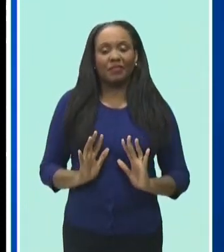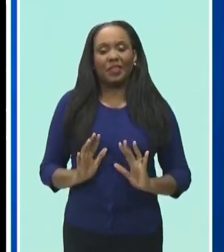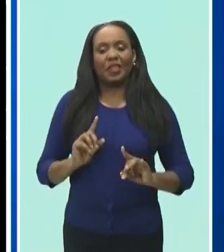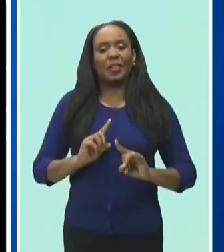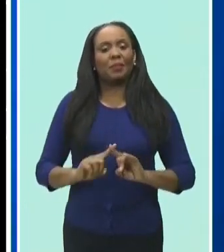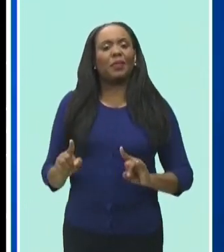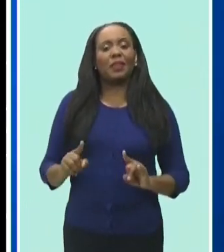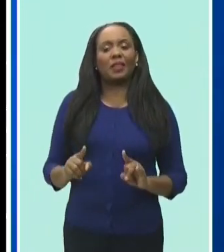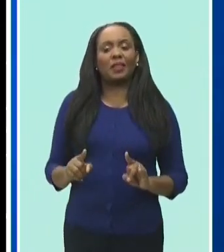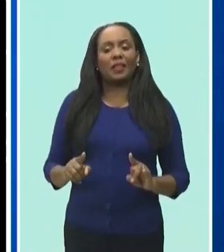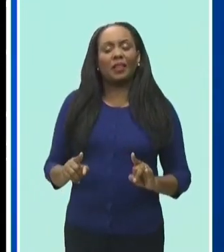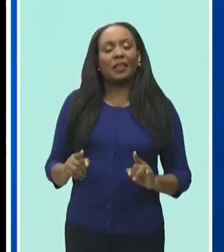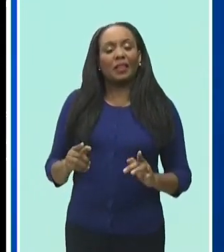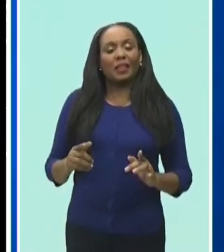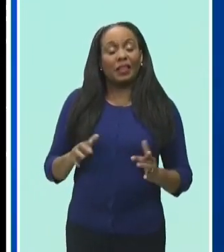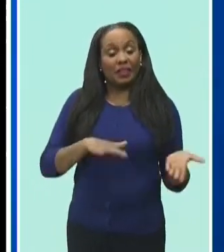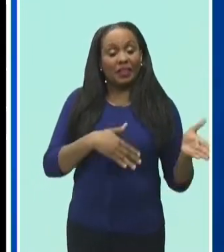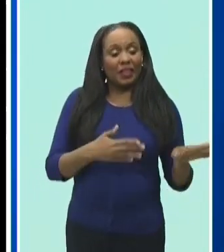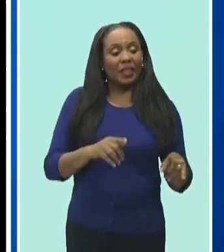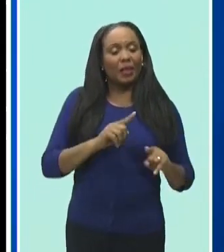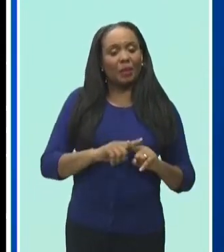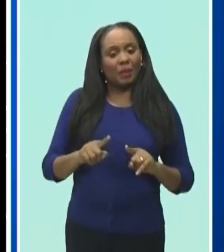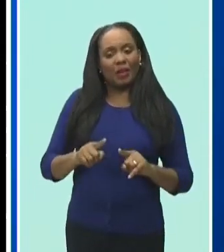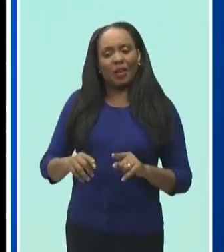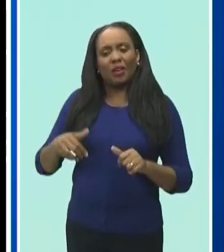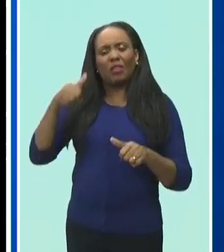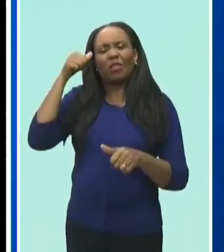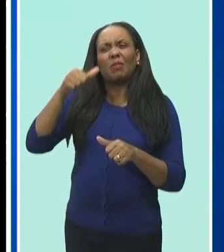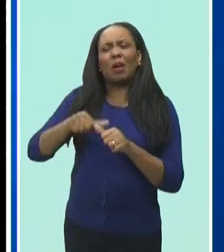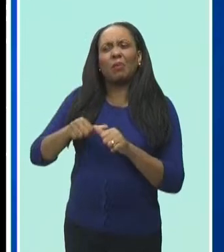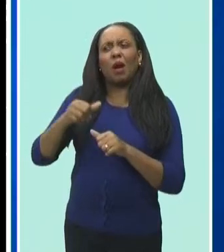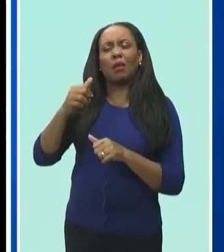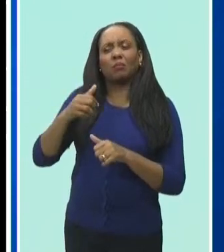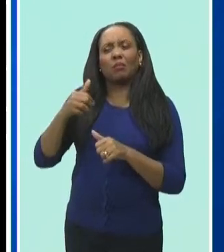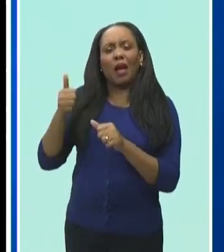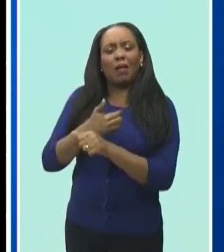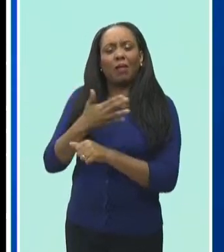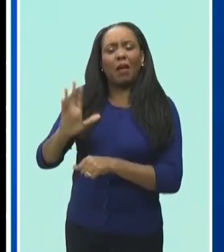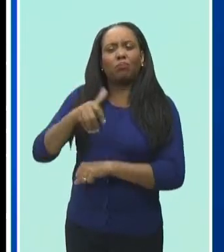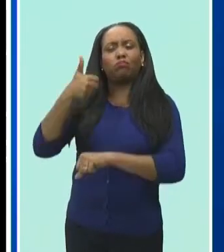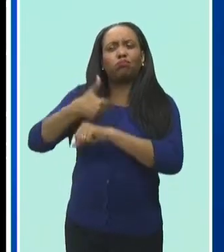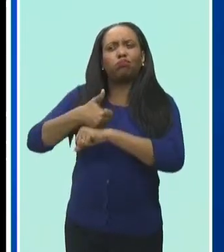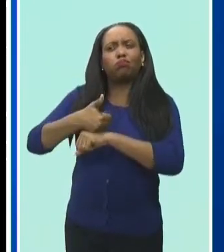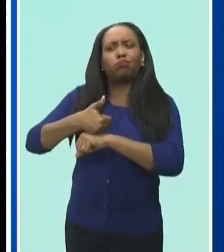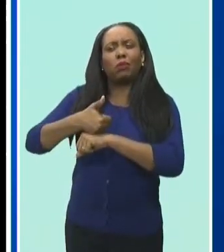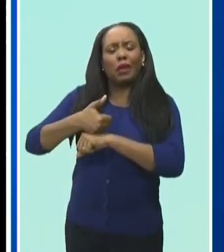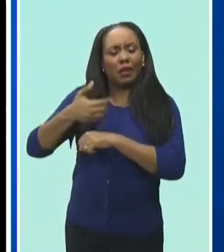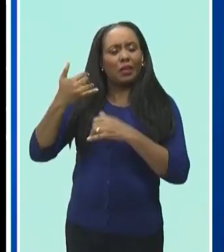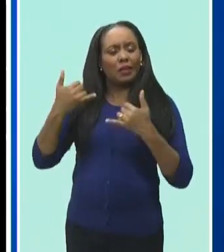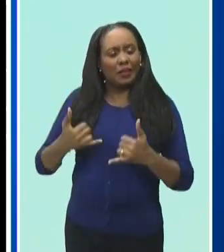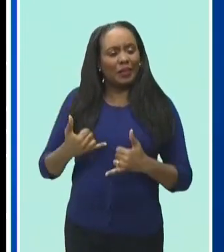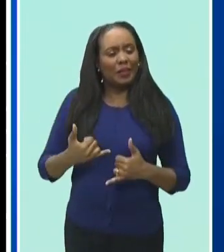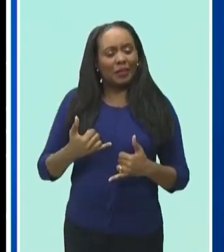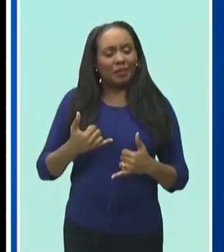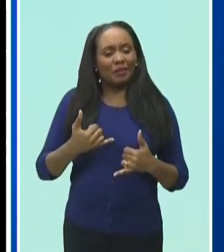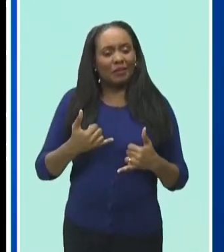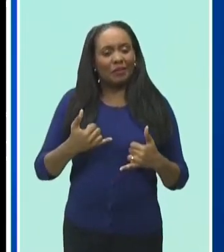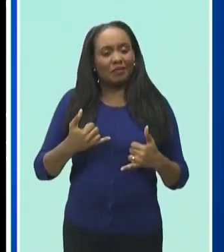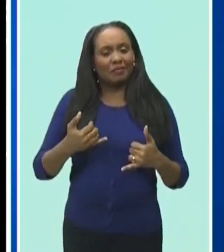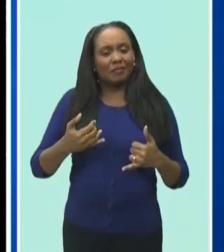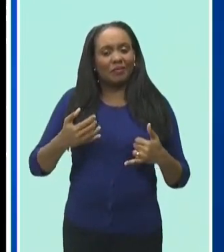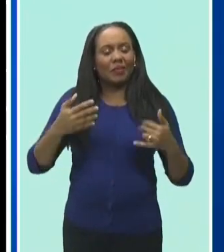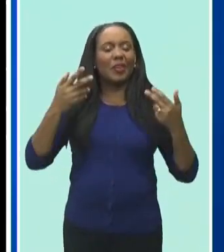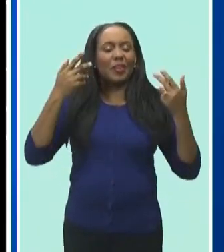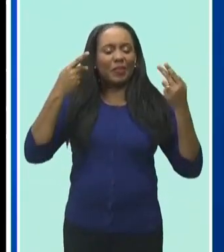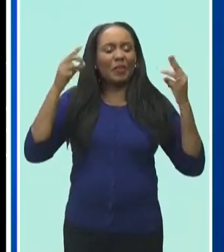of leadership and certainly leadership of the Jamaica Labour Party. And I imagine that he goes to his grave now with somewhat of a